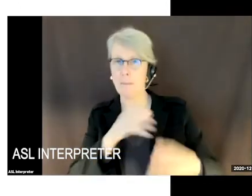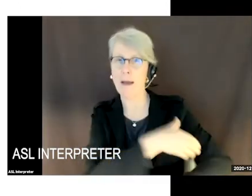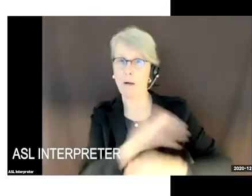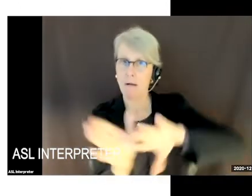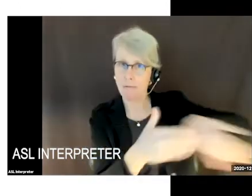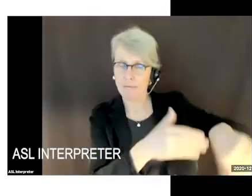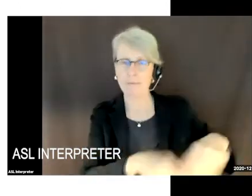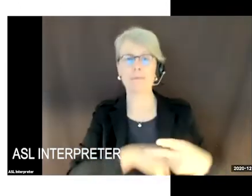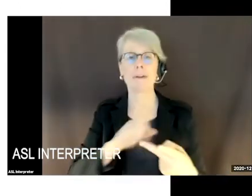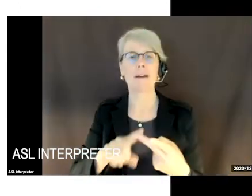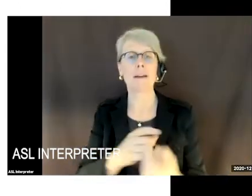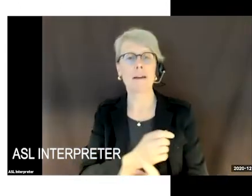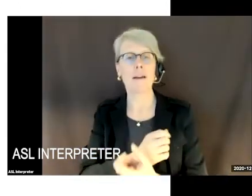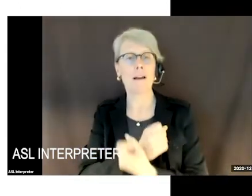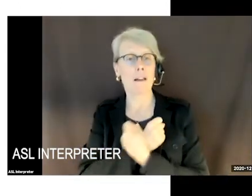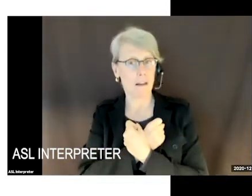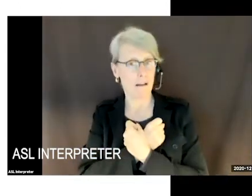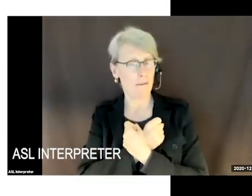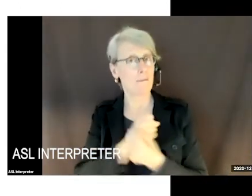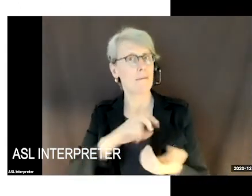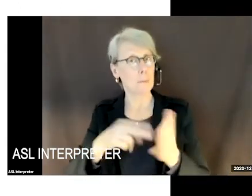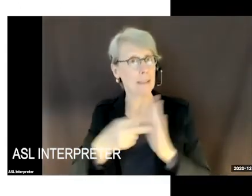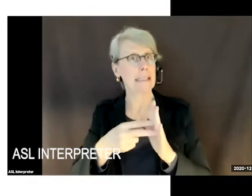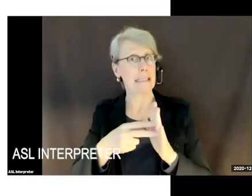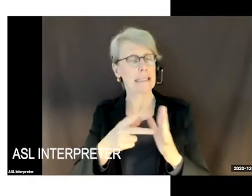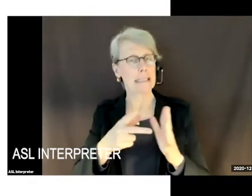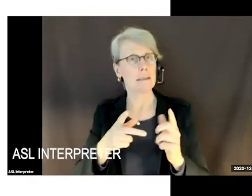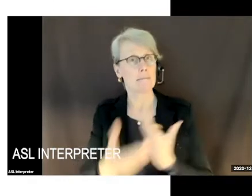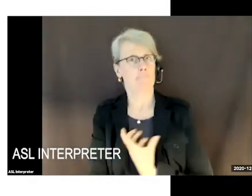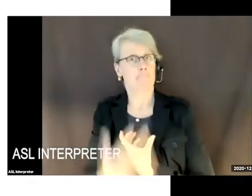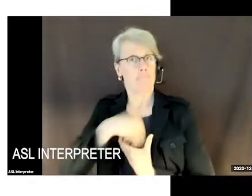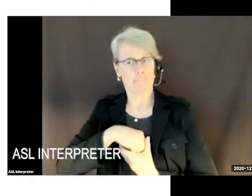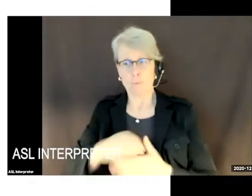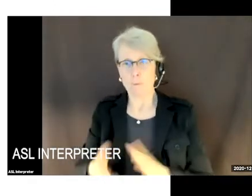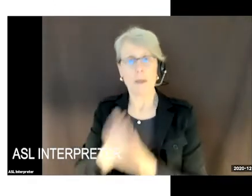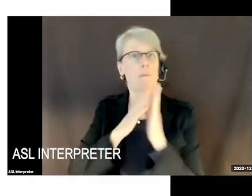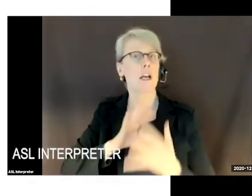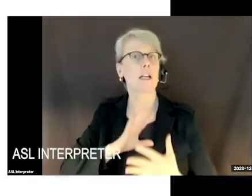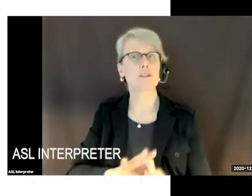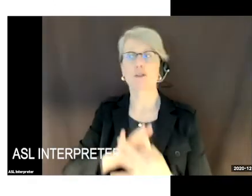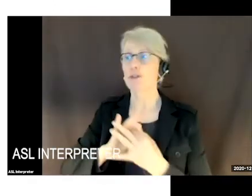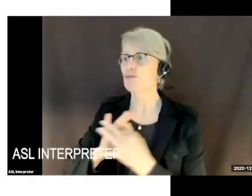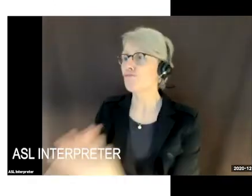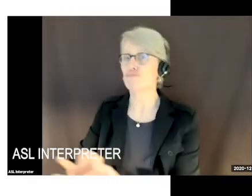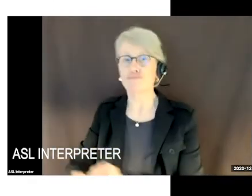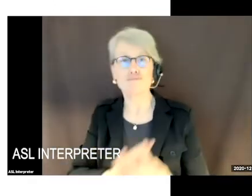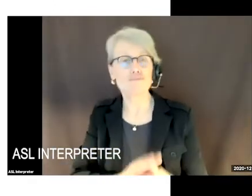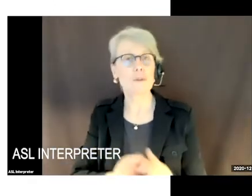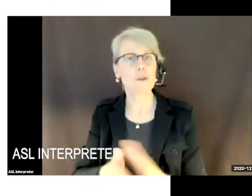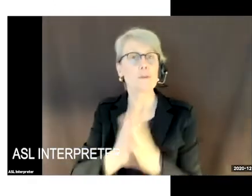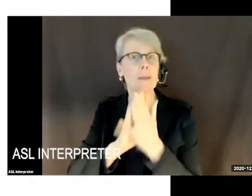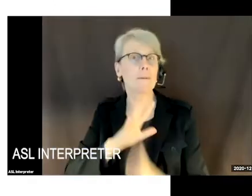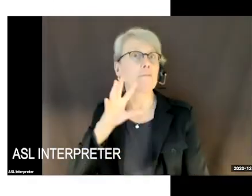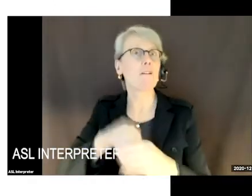Secondly, to unblock love, by which I mean the drive to reunification, to connection, to being part